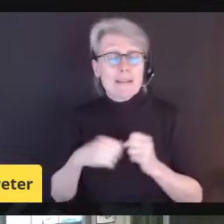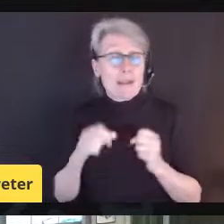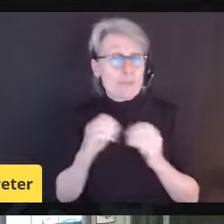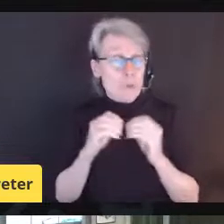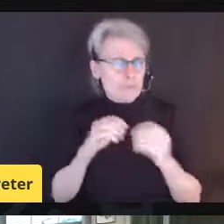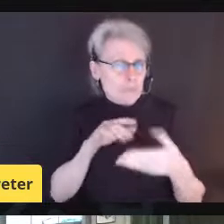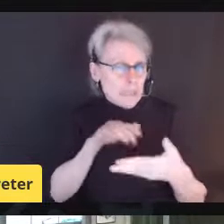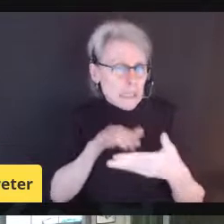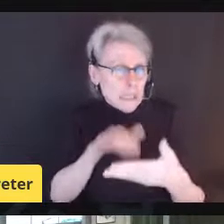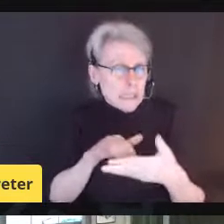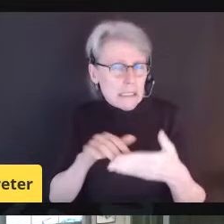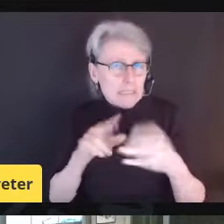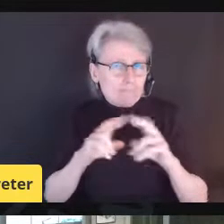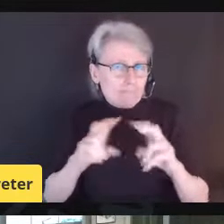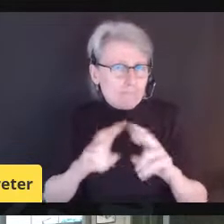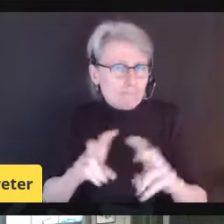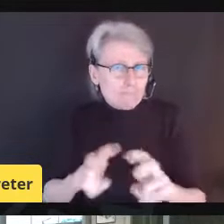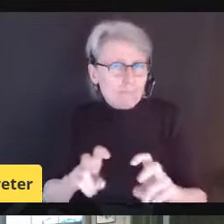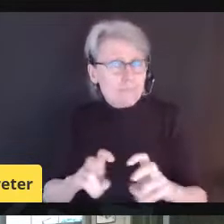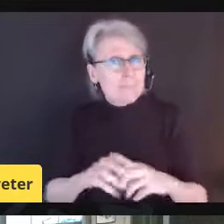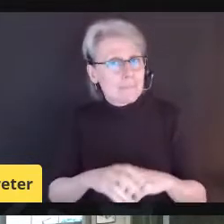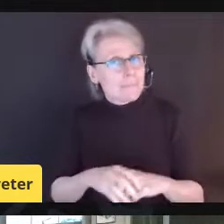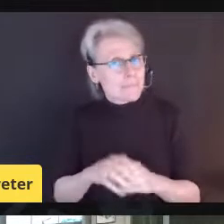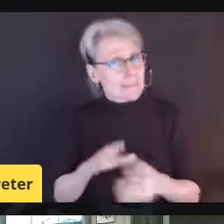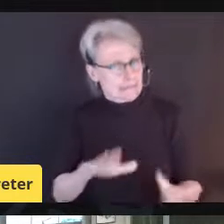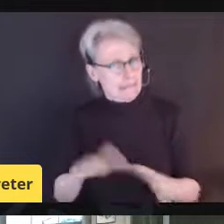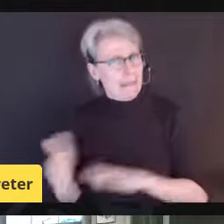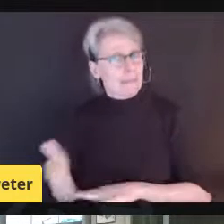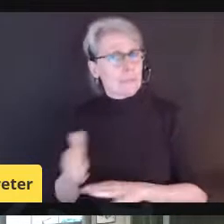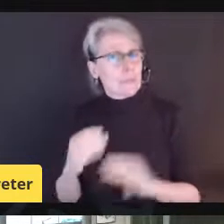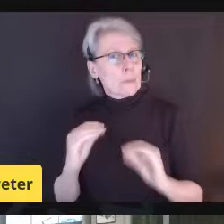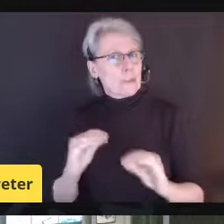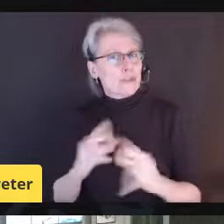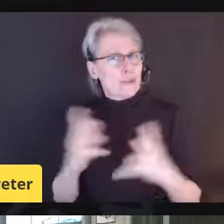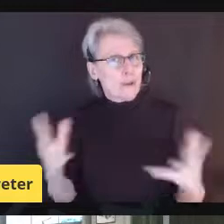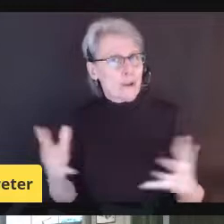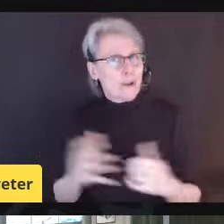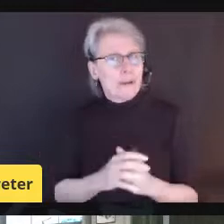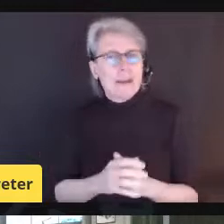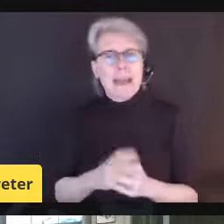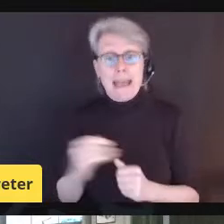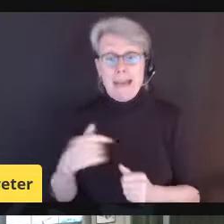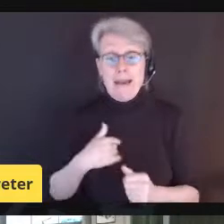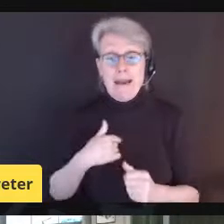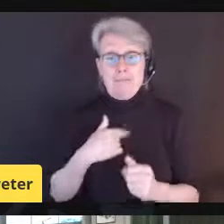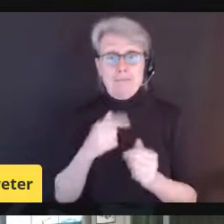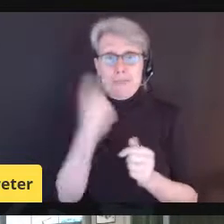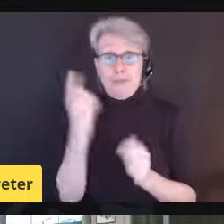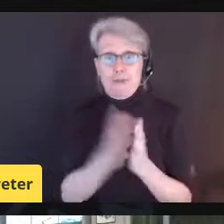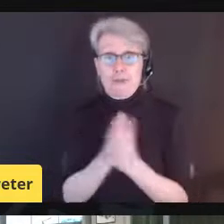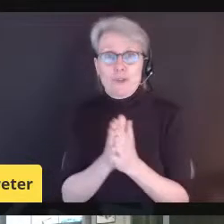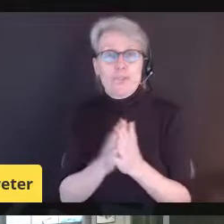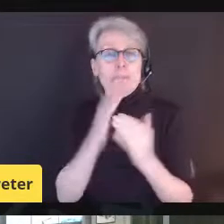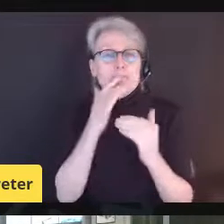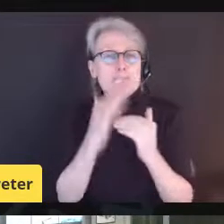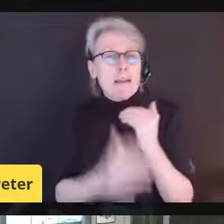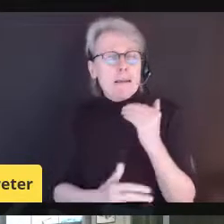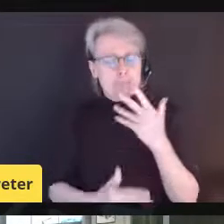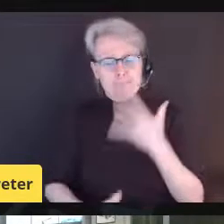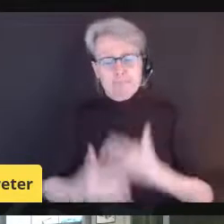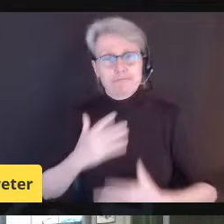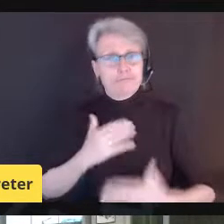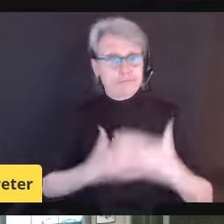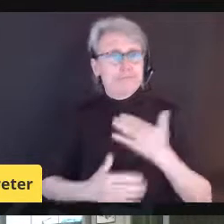fact, the basis of much of the scientific research, for instance, the blood circulation that I'm interested in, is because